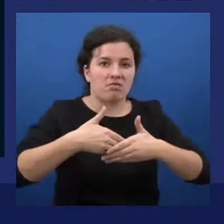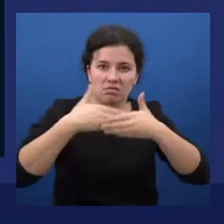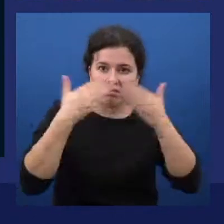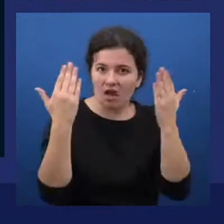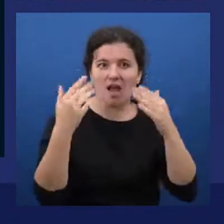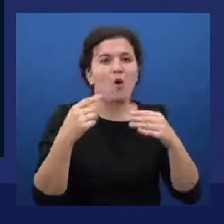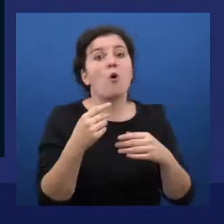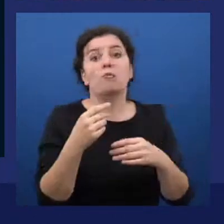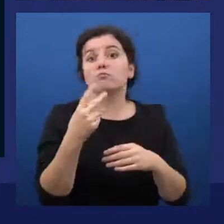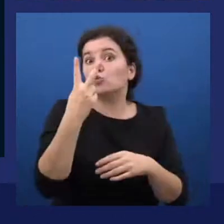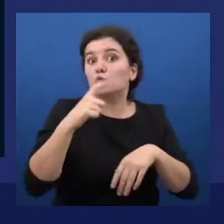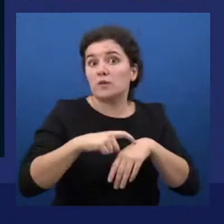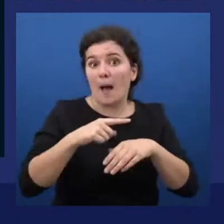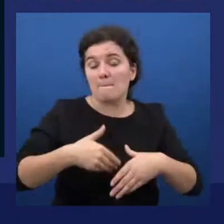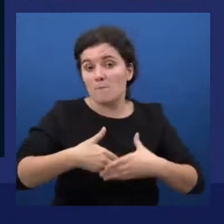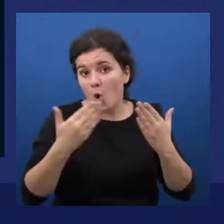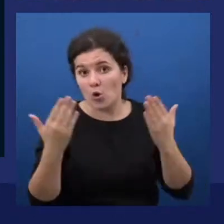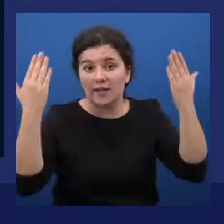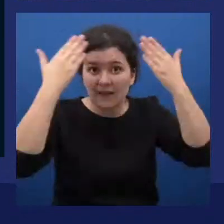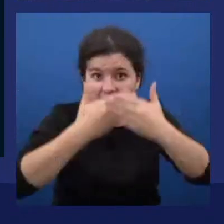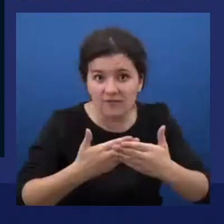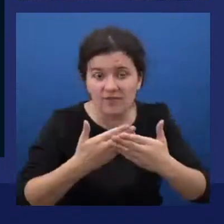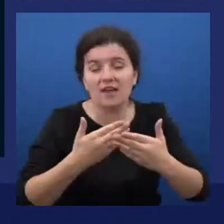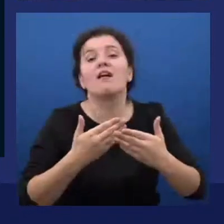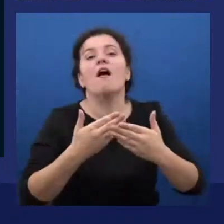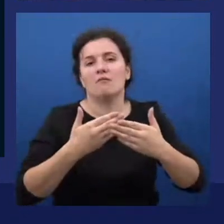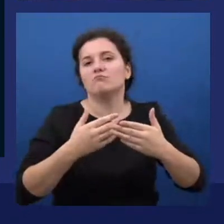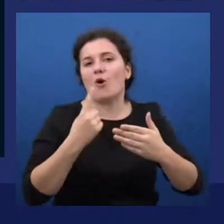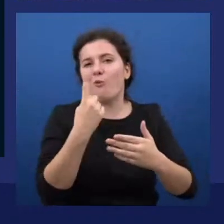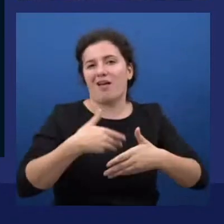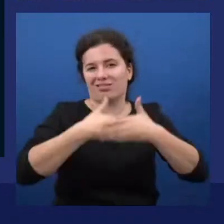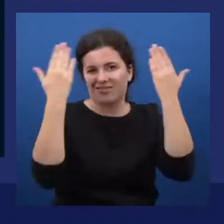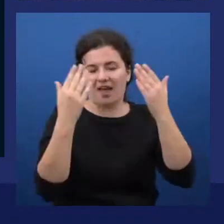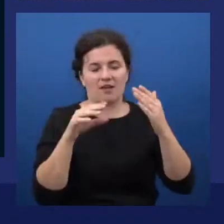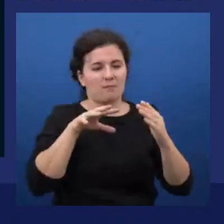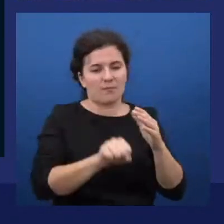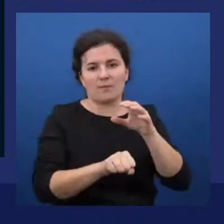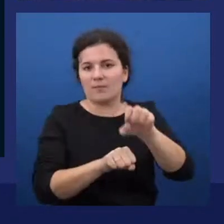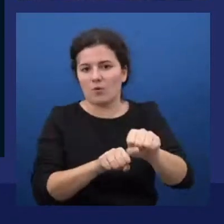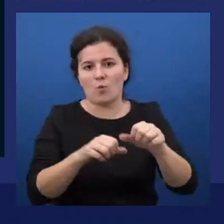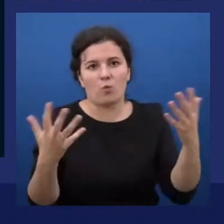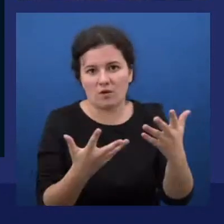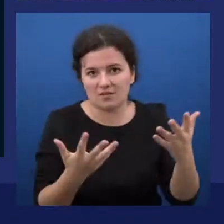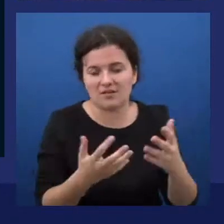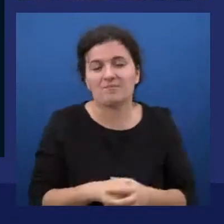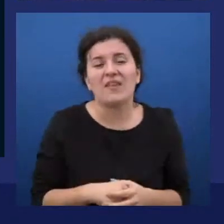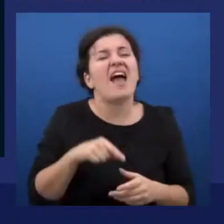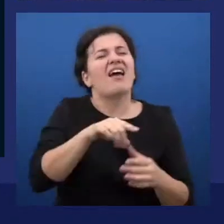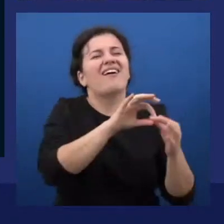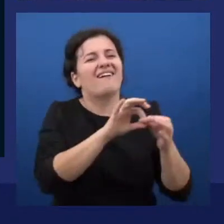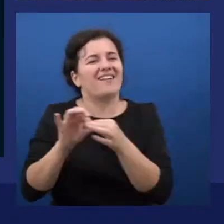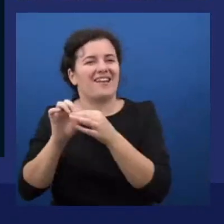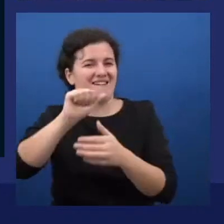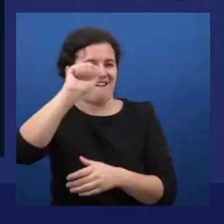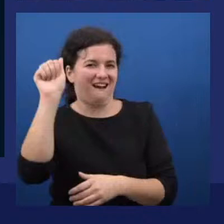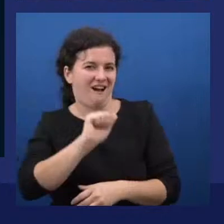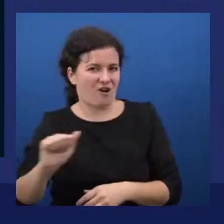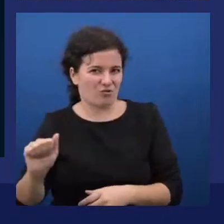can show you the setup in the Azure portal. So it's